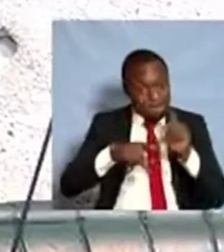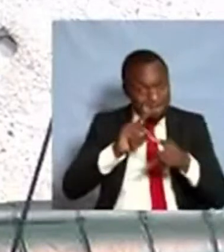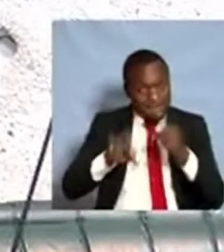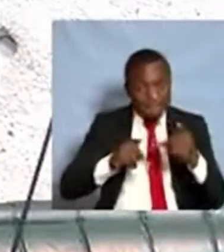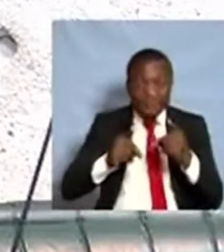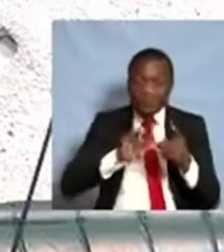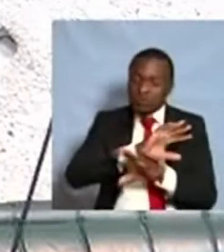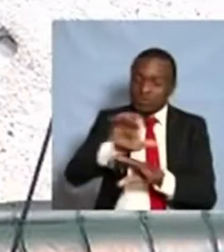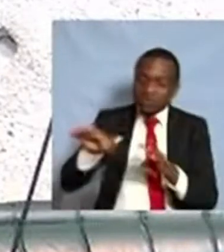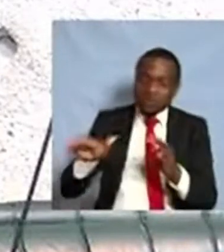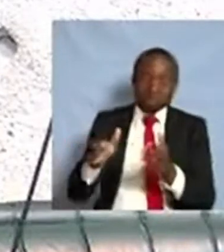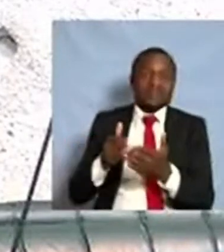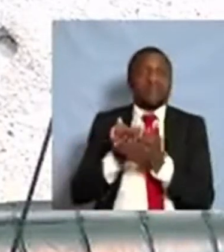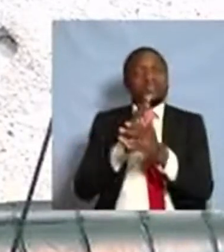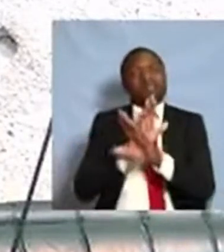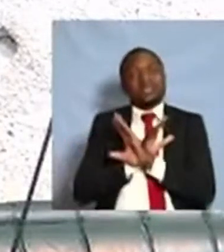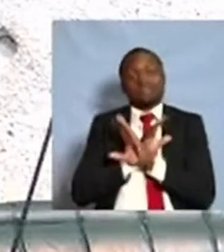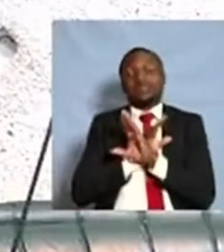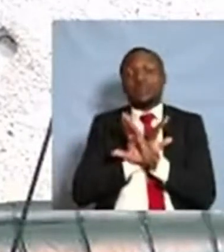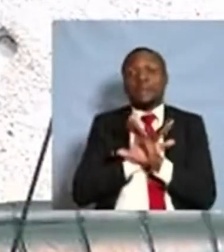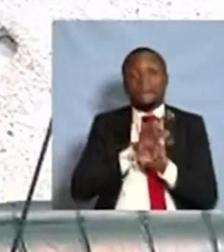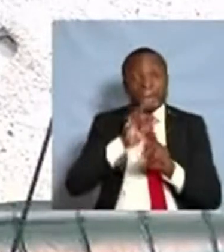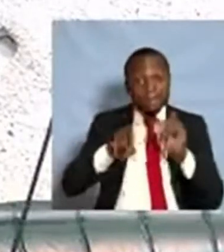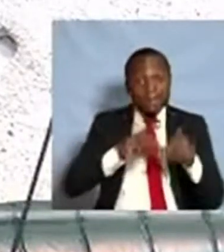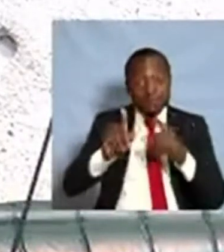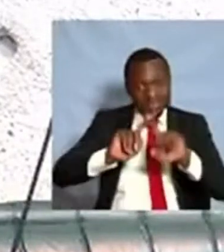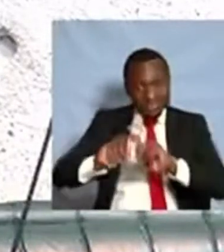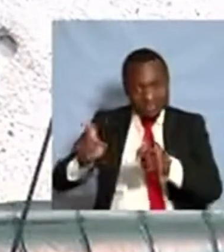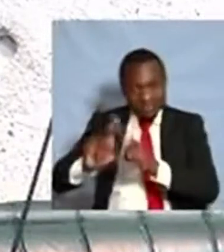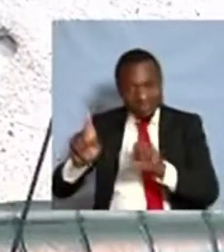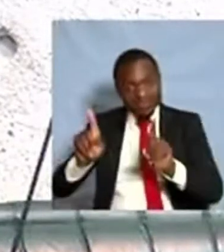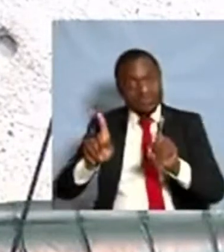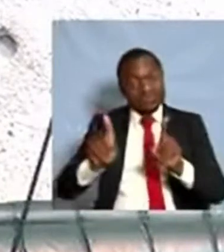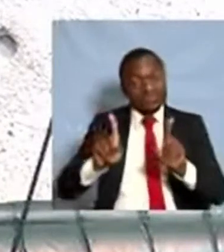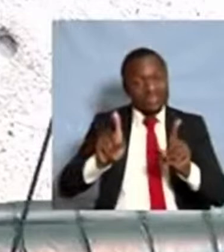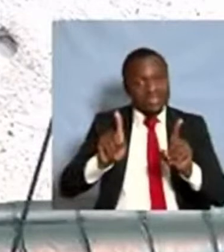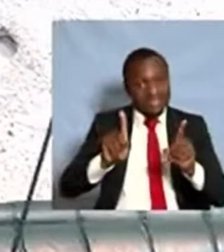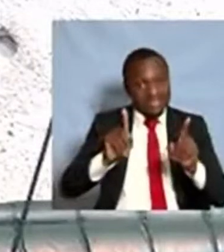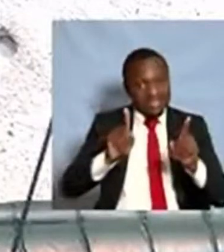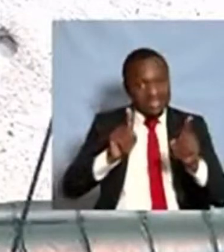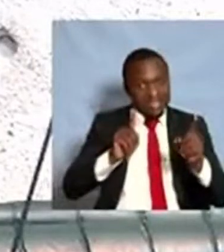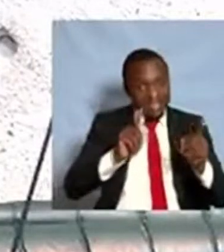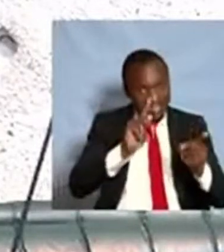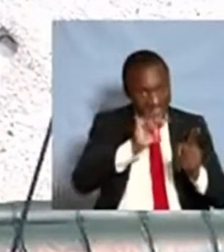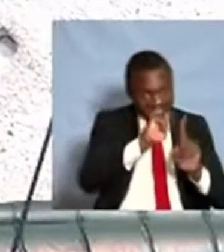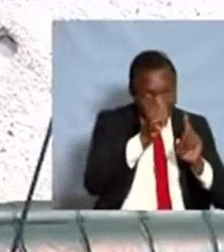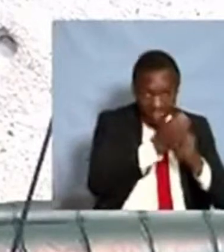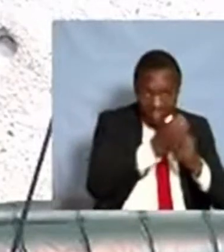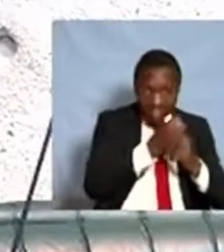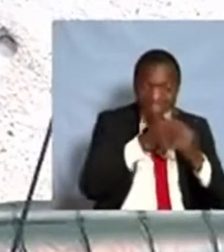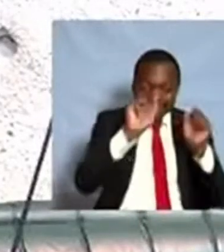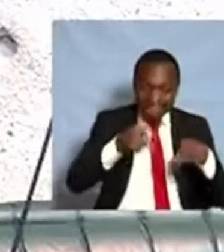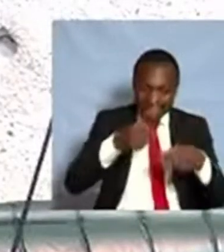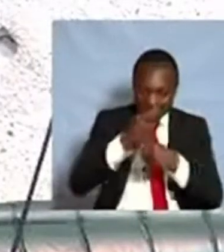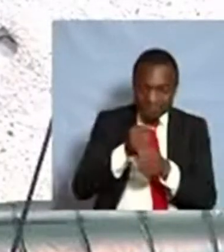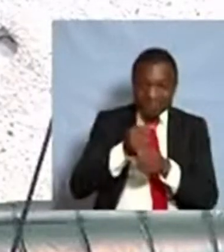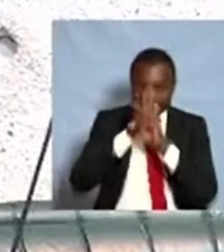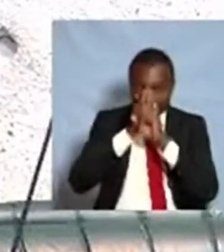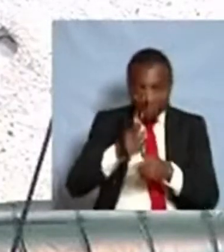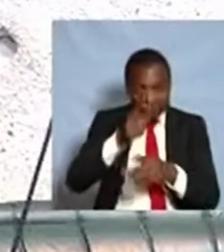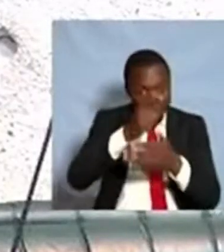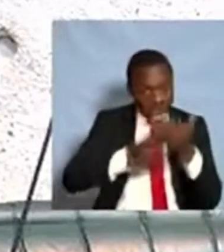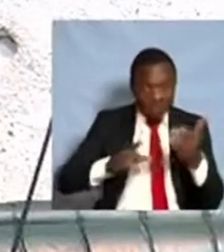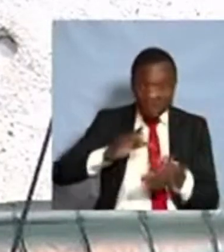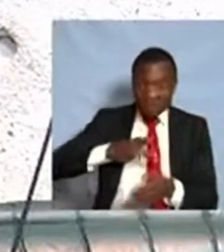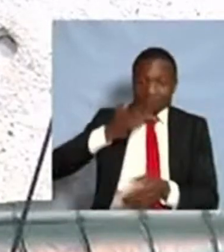across the country, people across all tribe lines, people of this country are allowed now to make decisions on what they